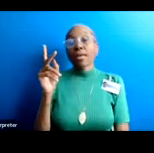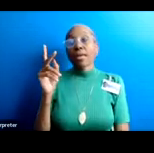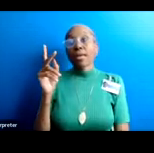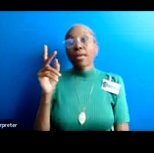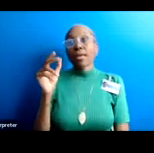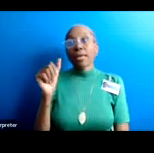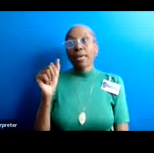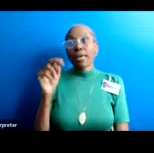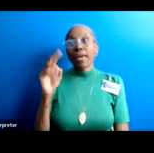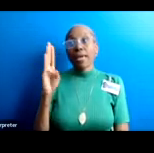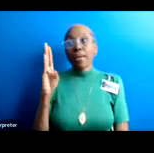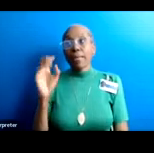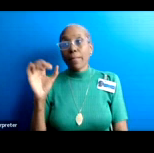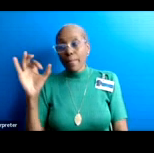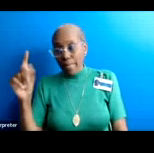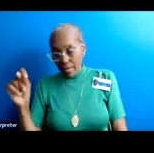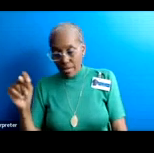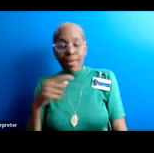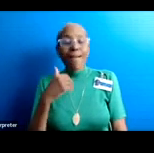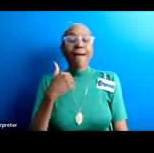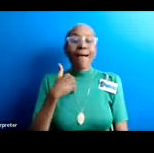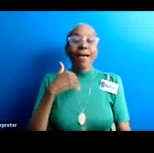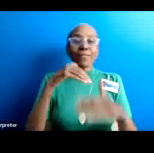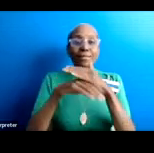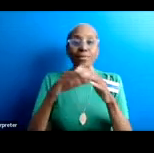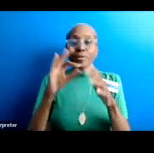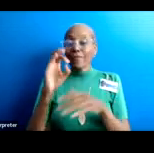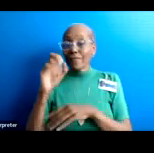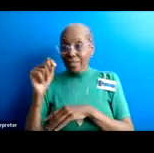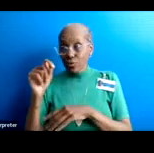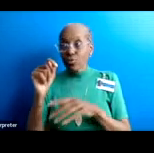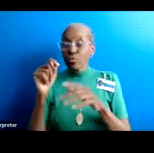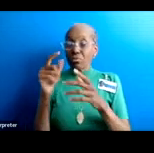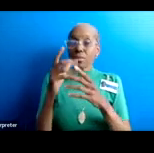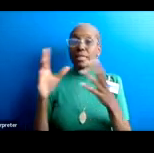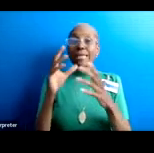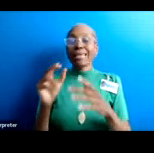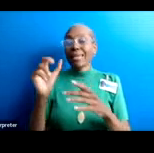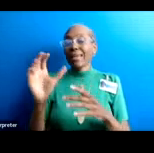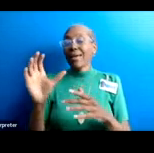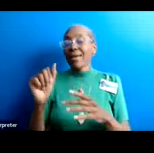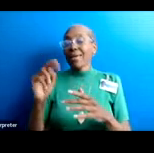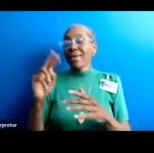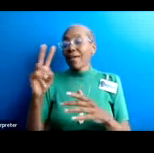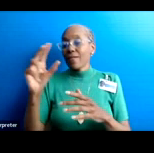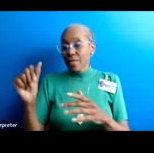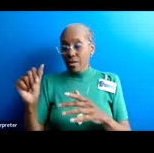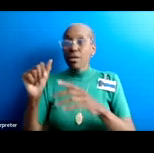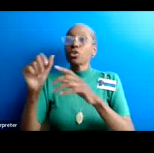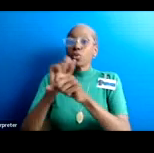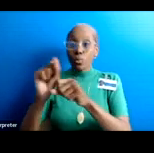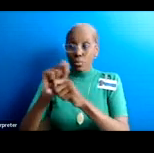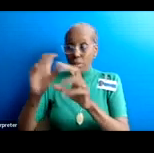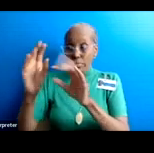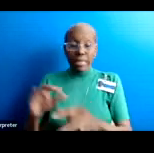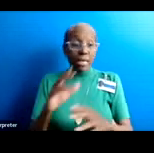so that a person who needs accessible features can create things in Canva, but the end result in Canva, as far